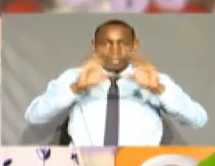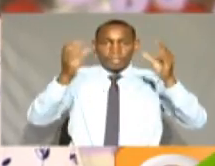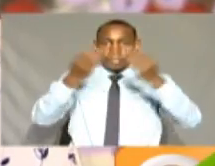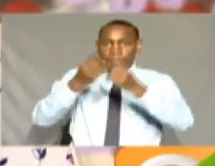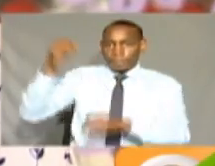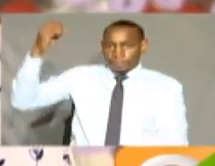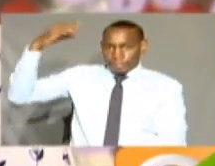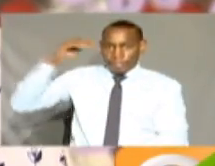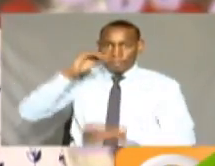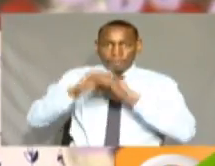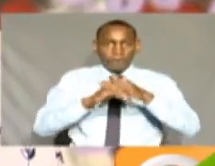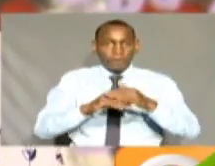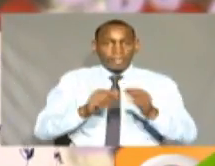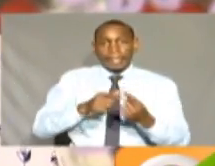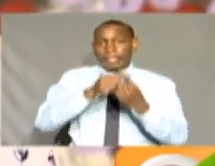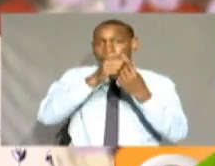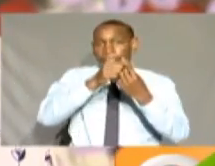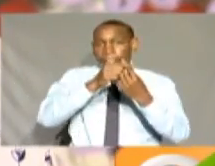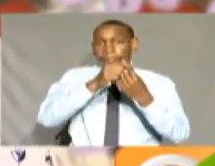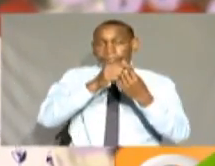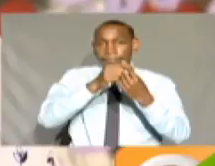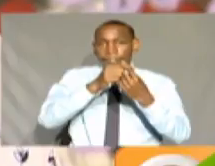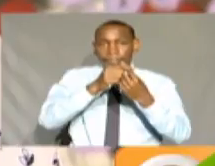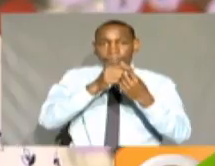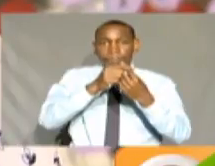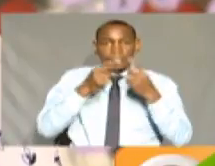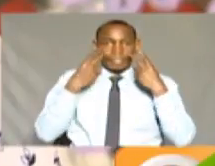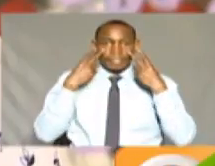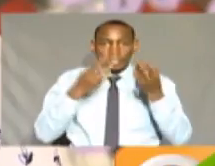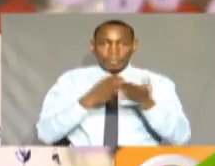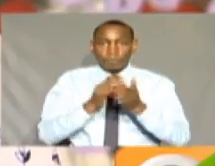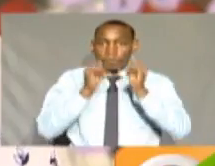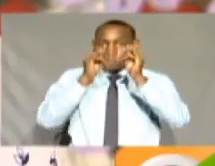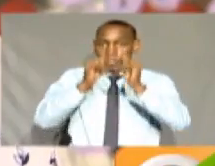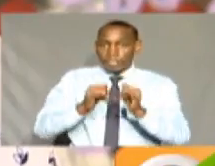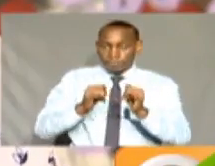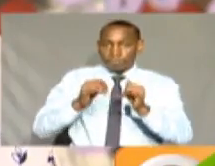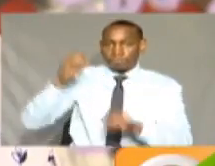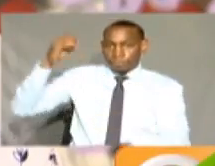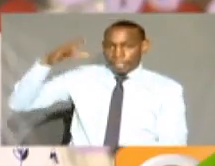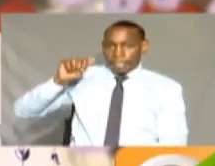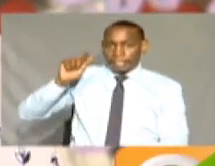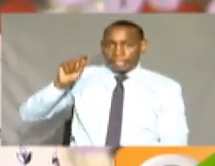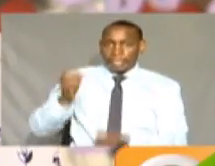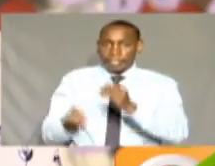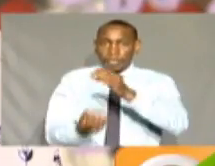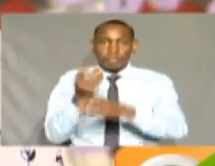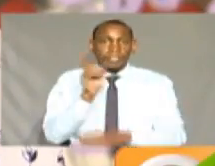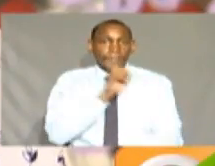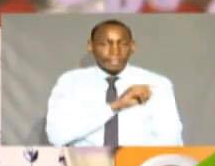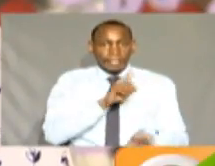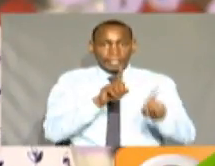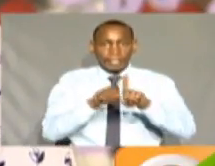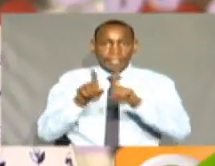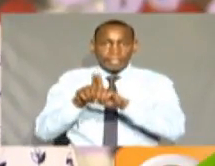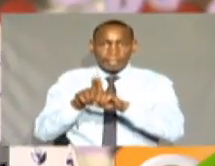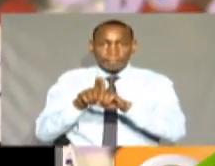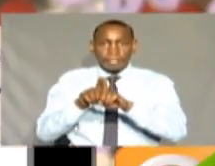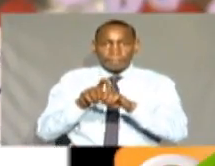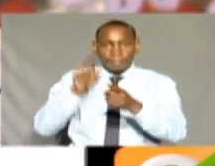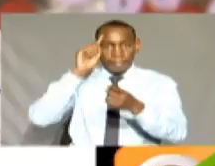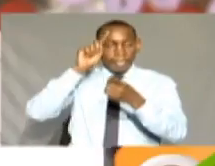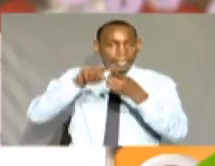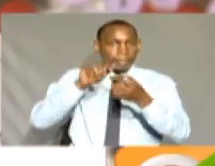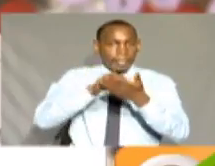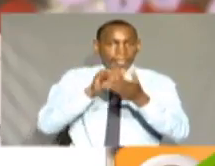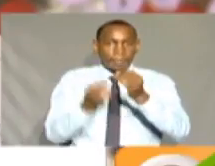all, and especially this is noted with the new energy act that has been produced, and also the AC for all targets that have